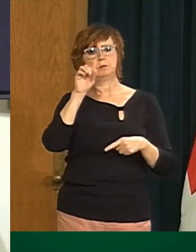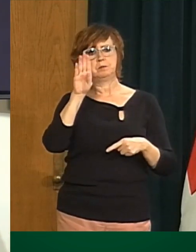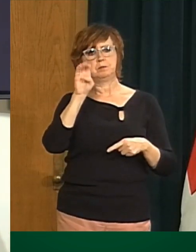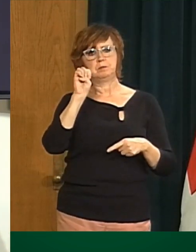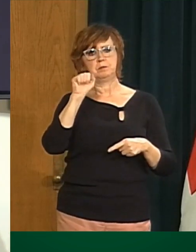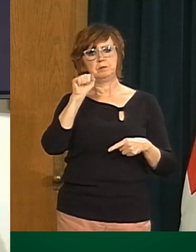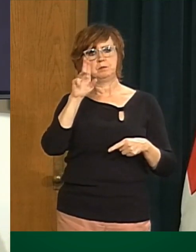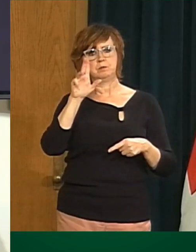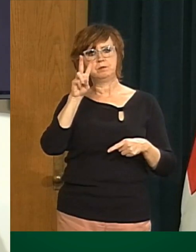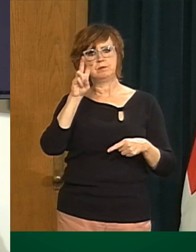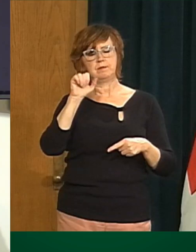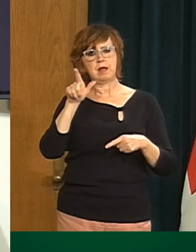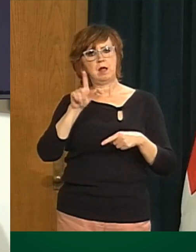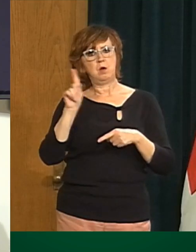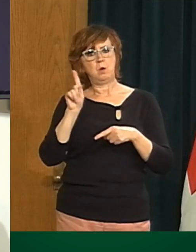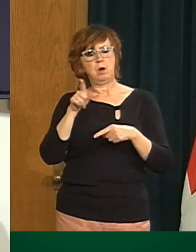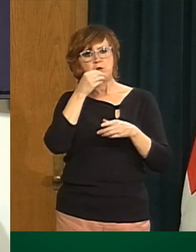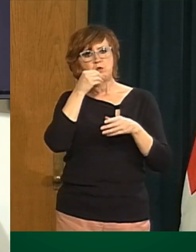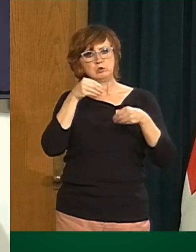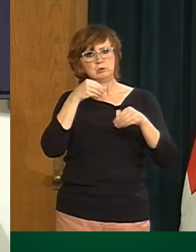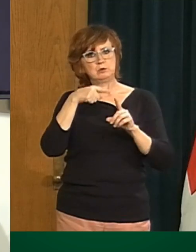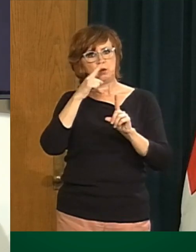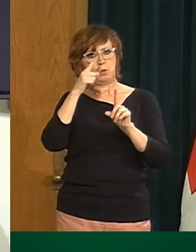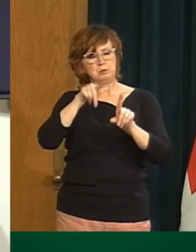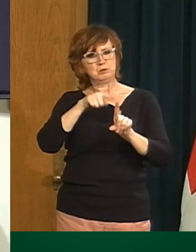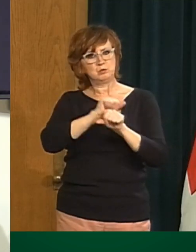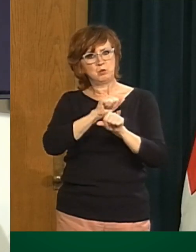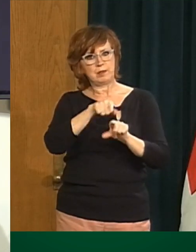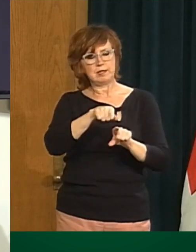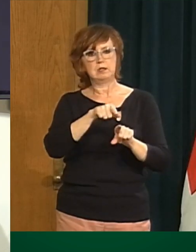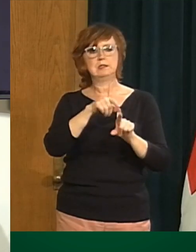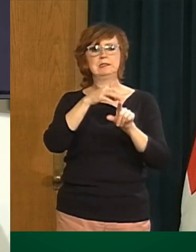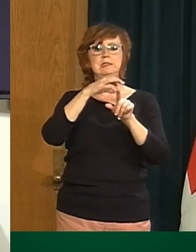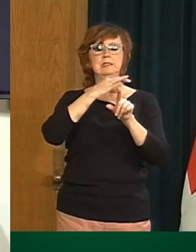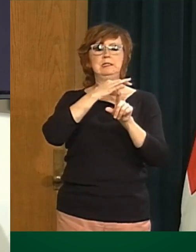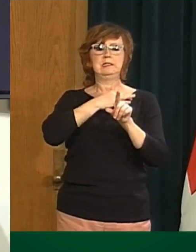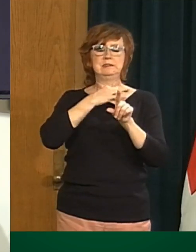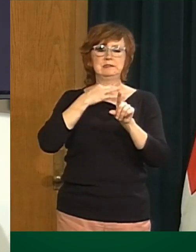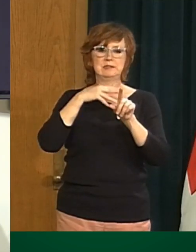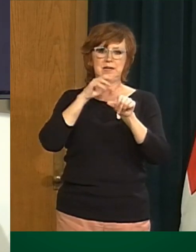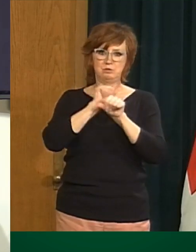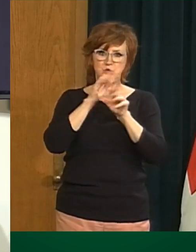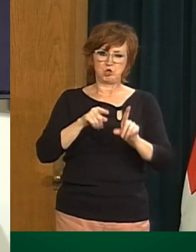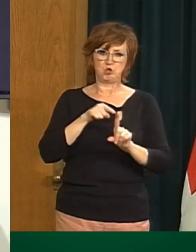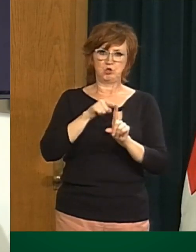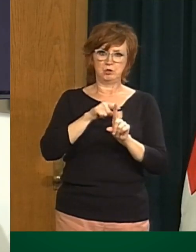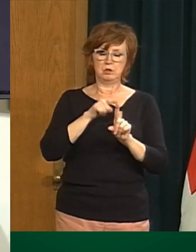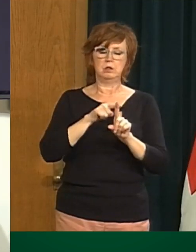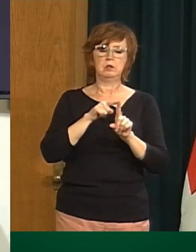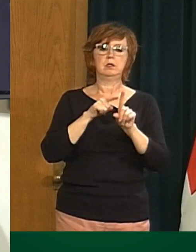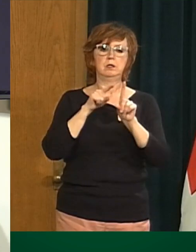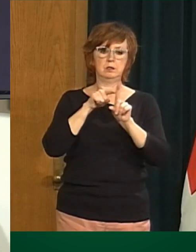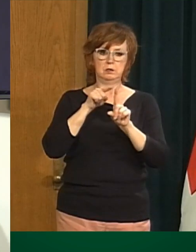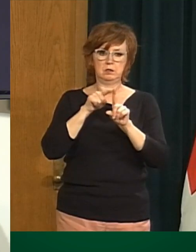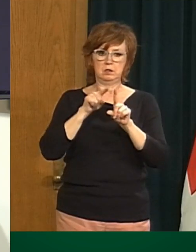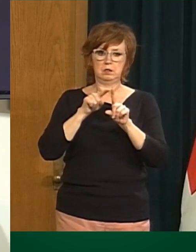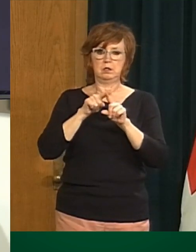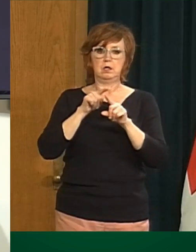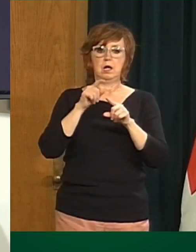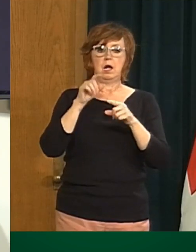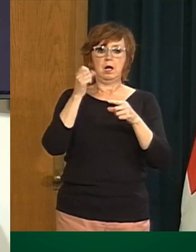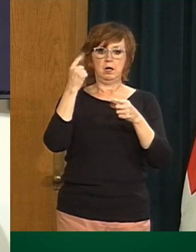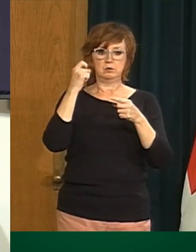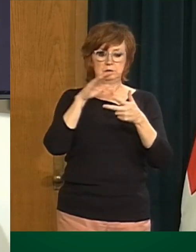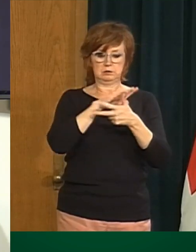related to a positive case in the grocery store, which led to our initial public health alert. We do now have 9 cases between Beauval, Isla La Crosse, Buffalo Narrows,